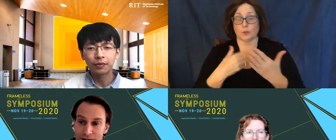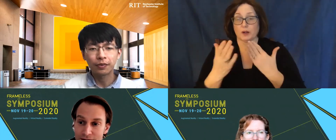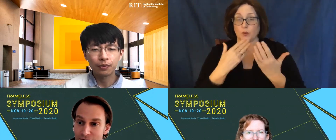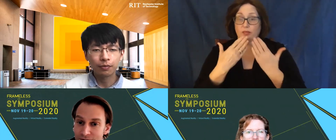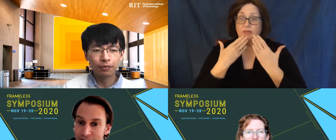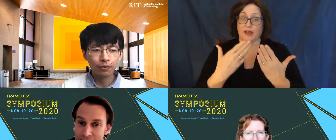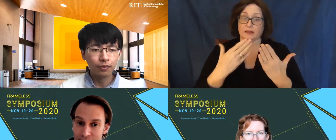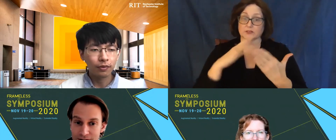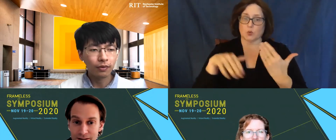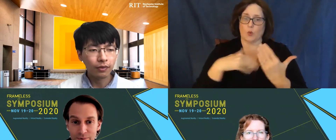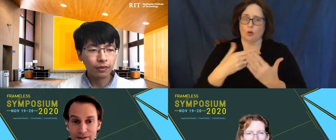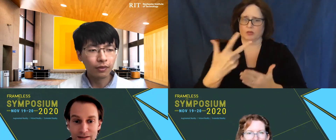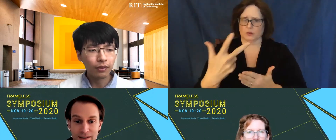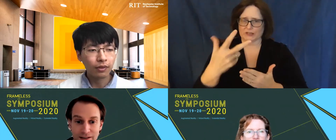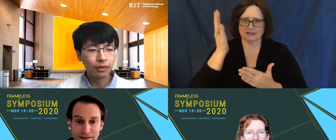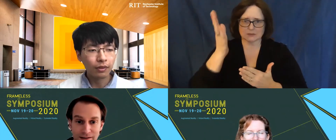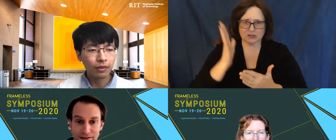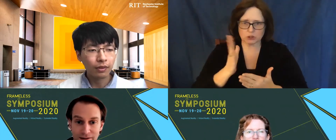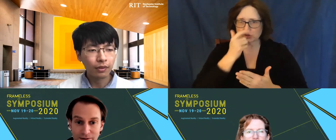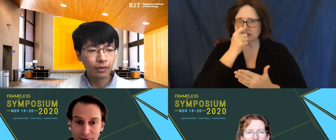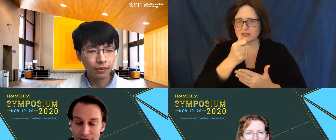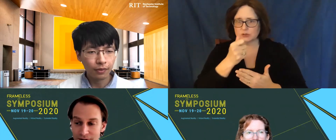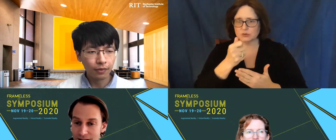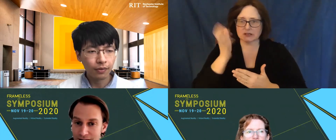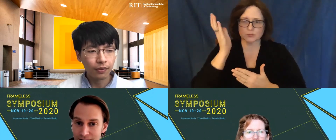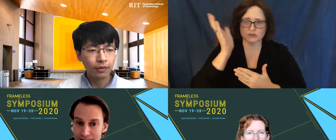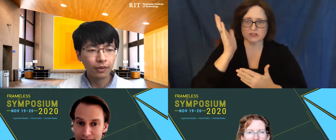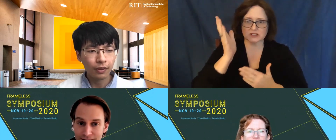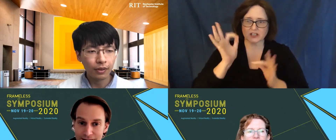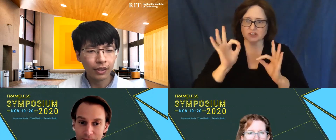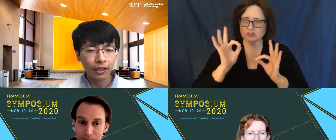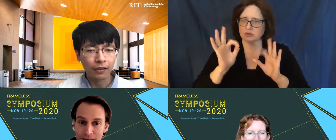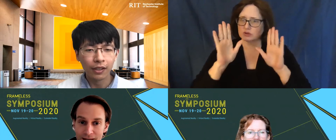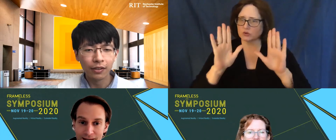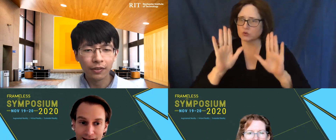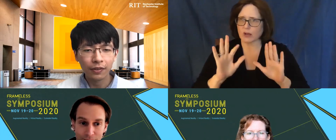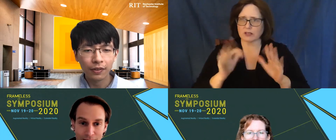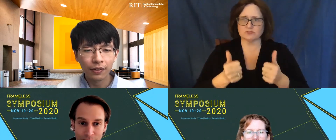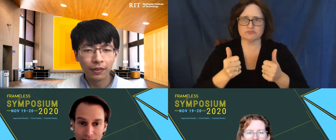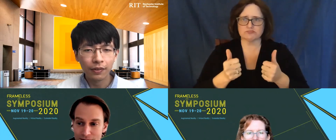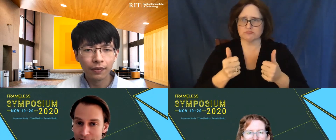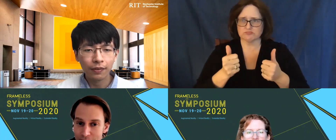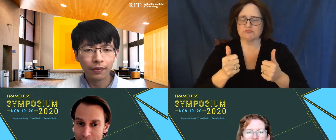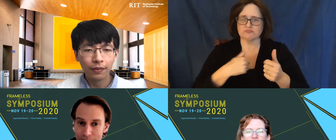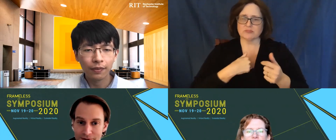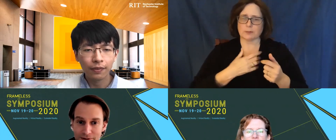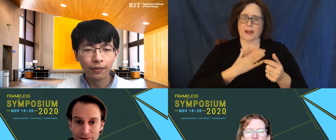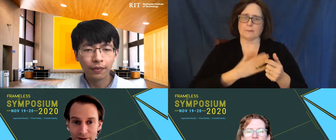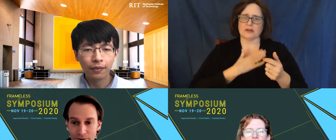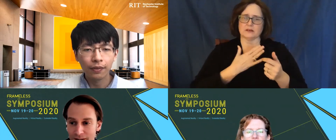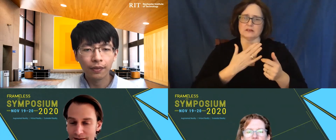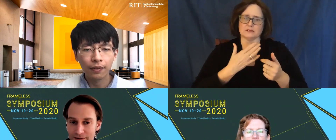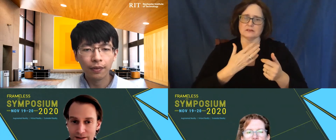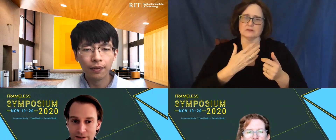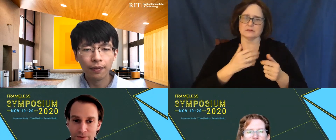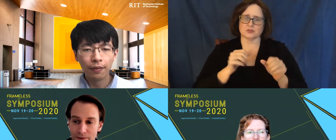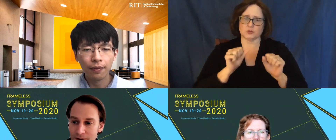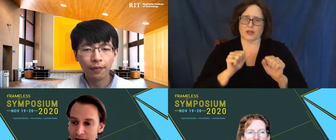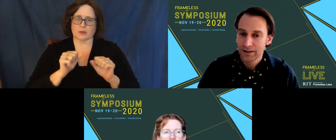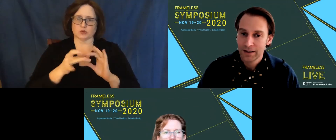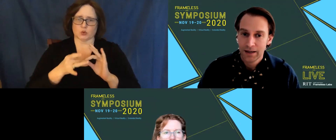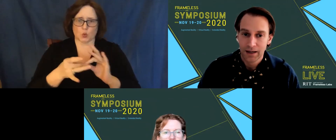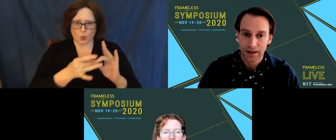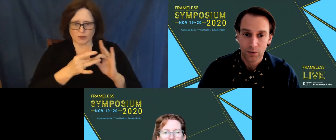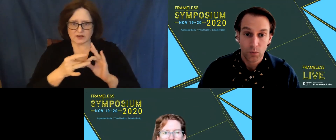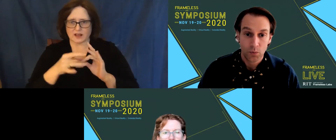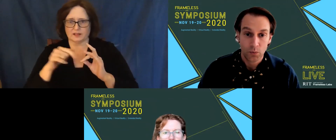our speakers for very interesting presentations here. This went great, I think. I'm happy to have been able to coordinate the session with you